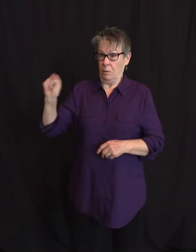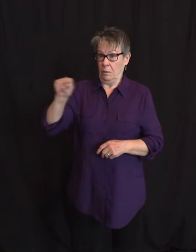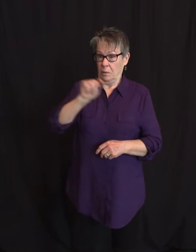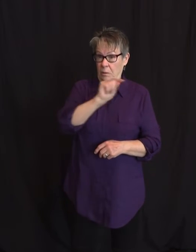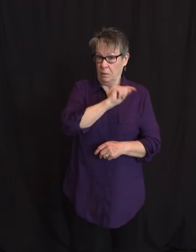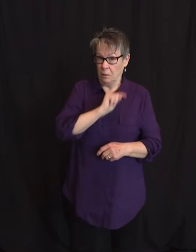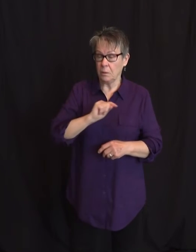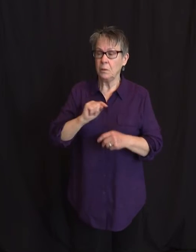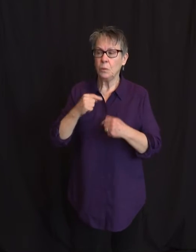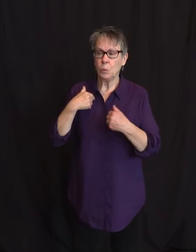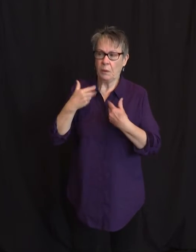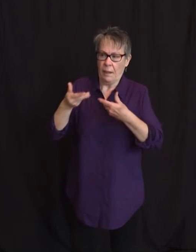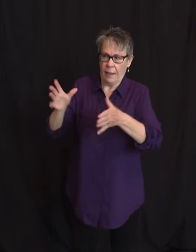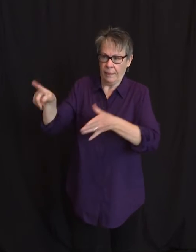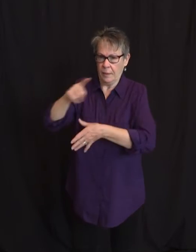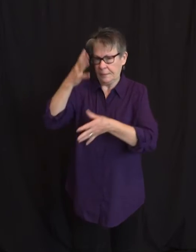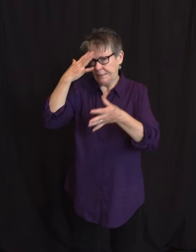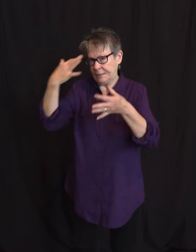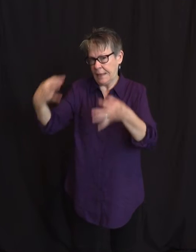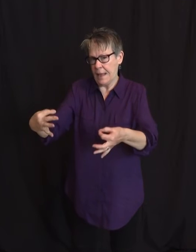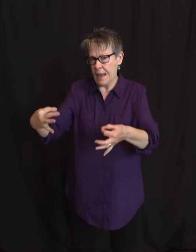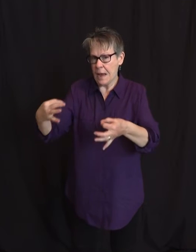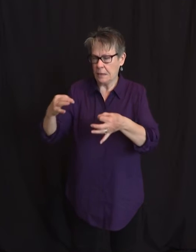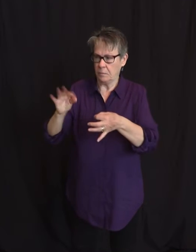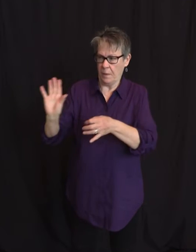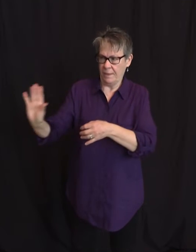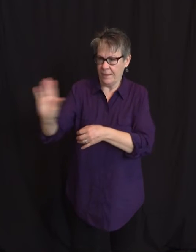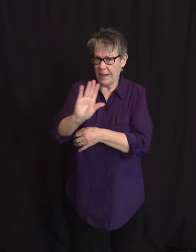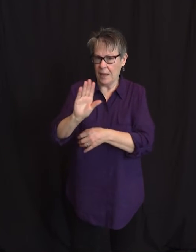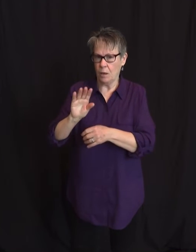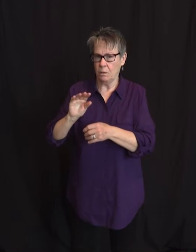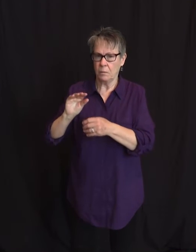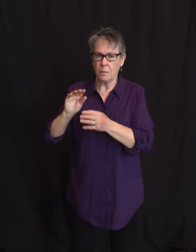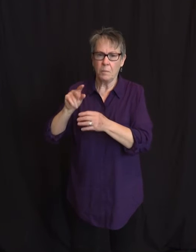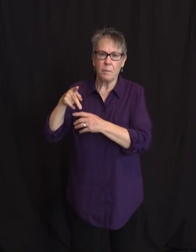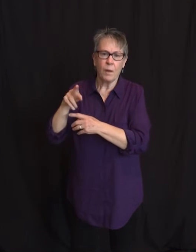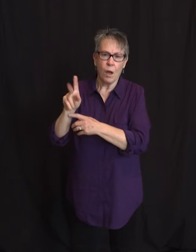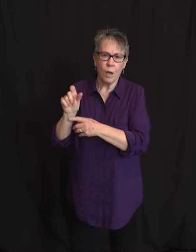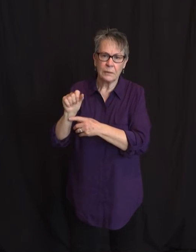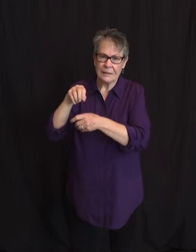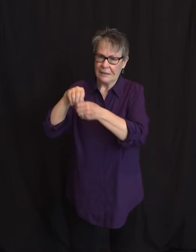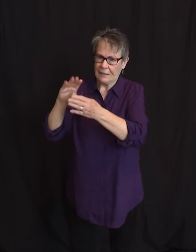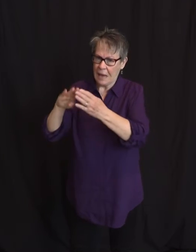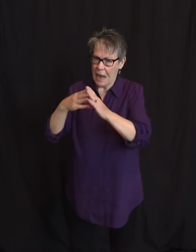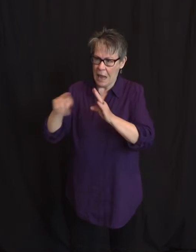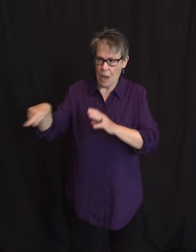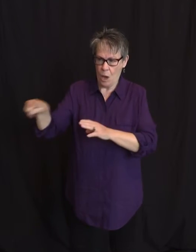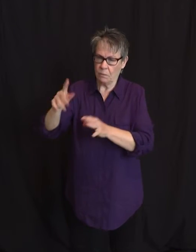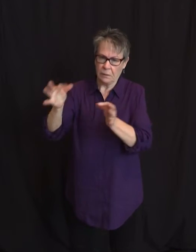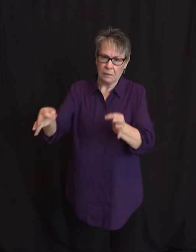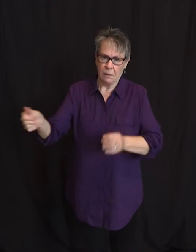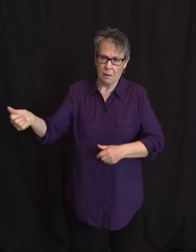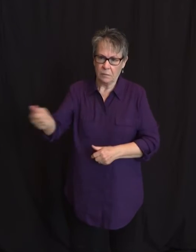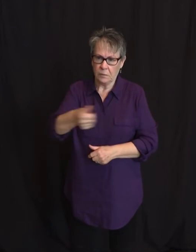that was the case from the outset. I just needed to confirm with Matt, and in fact was the case that it wasn't a county park or a state